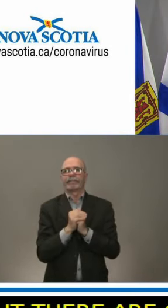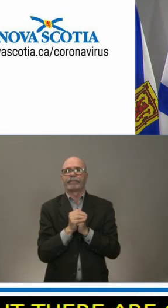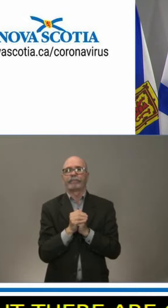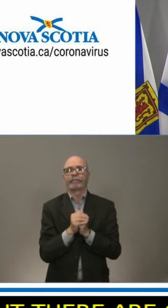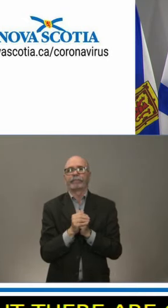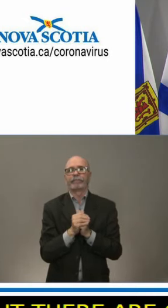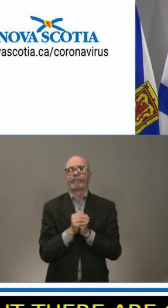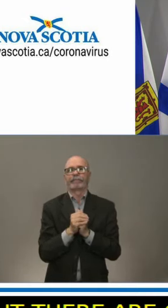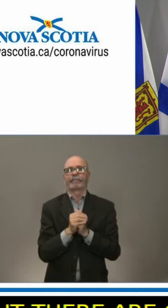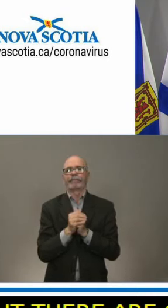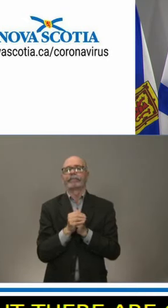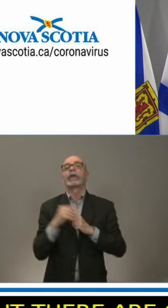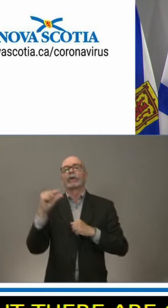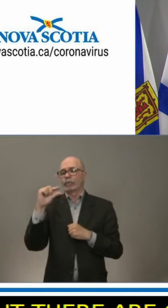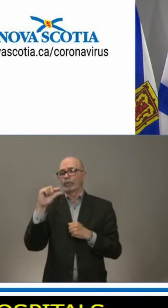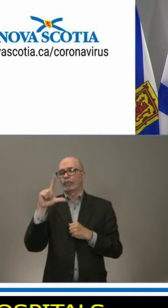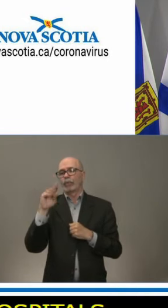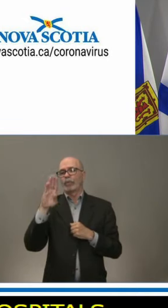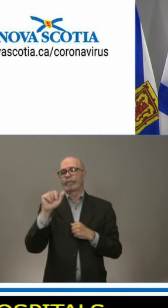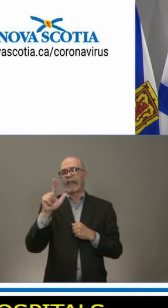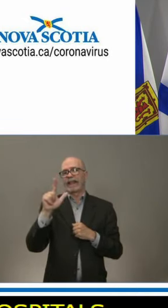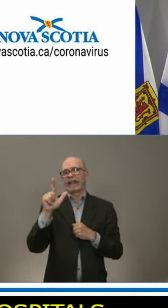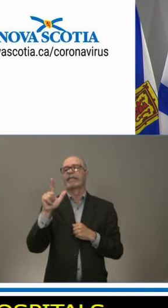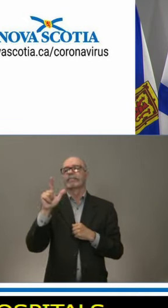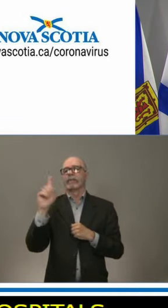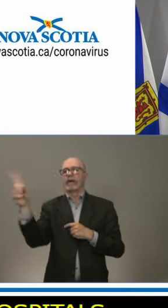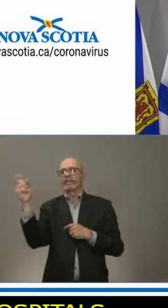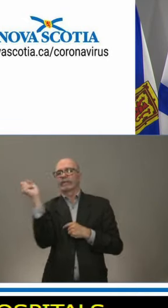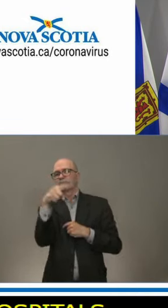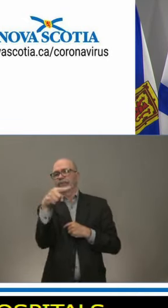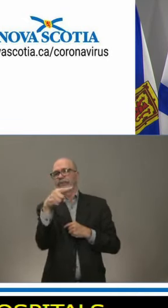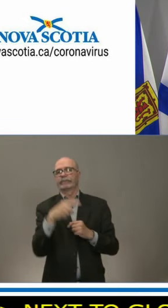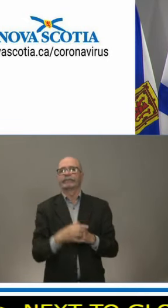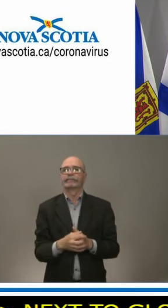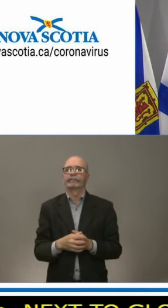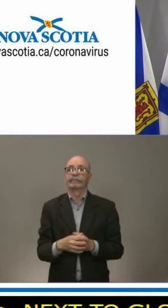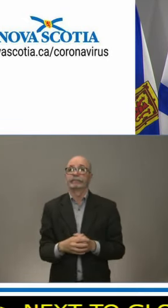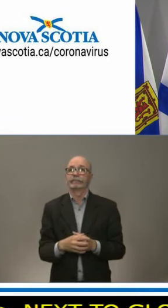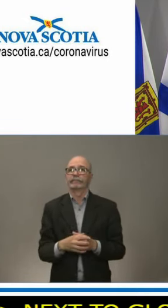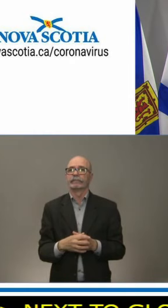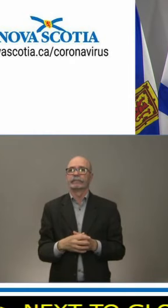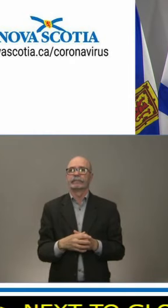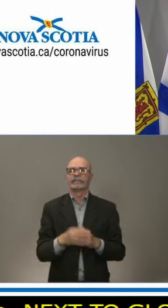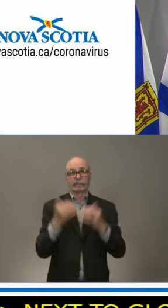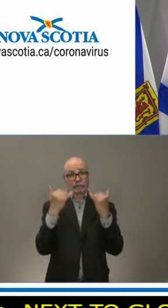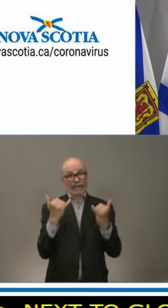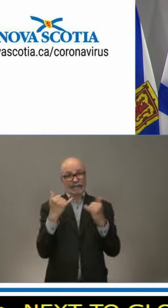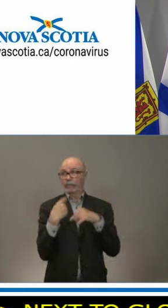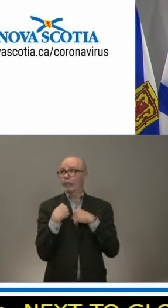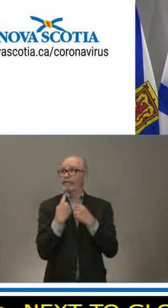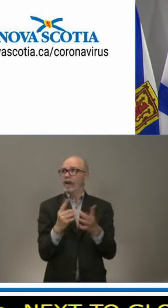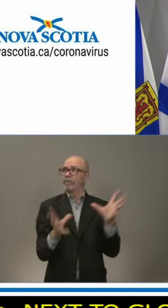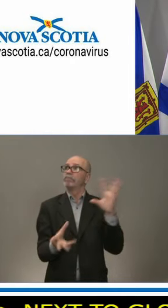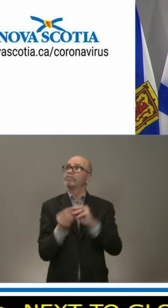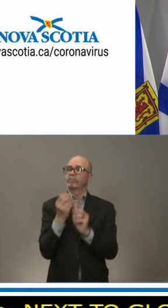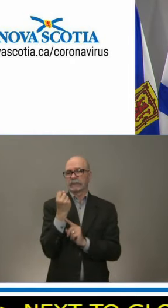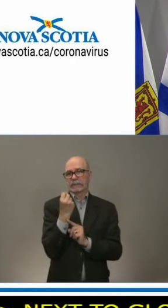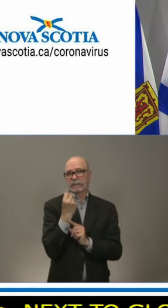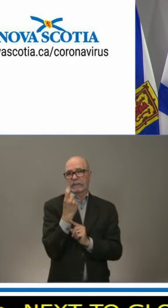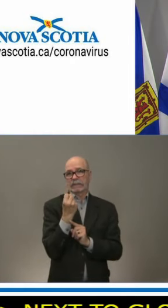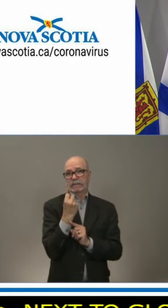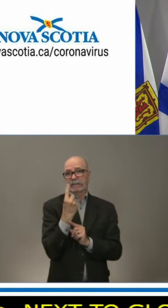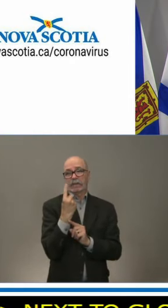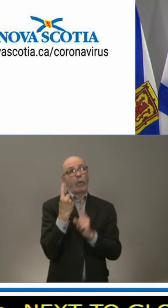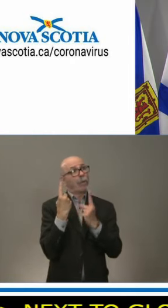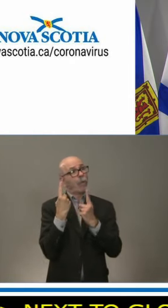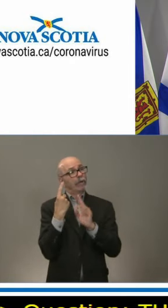Thank you, Chrissy. I guess 11 cases in total, one death. I'm wondering, is this the week where we see